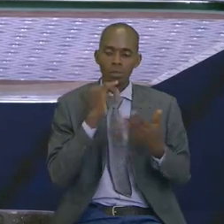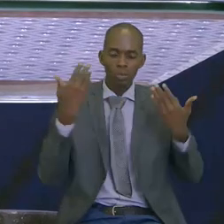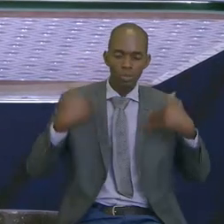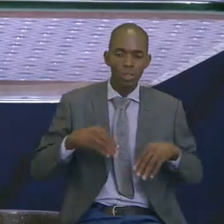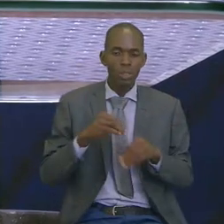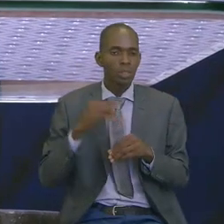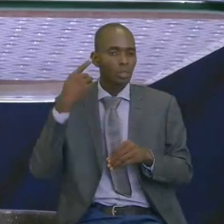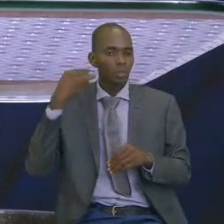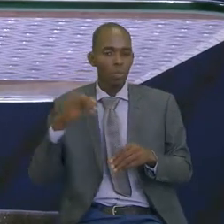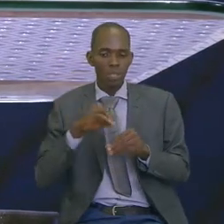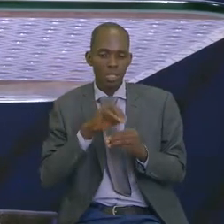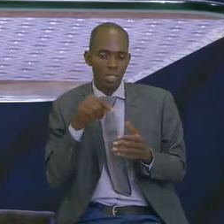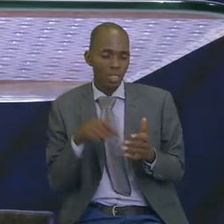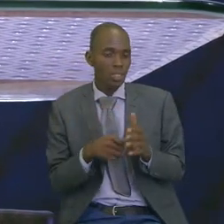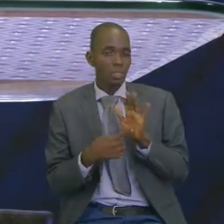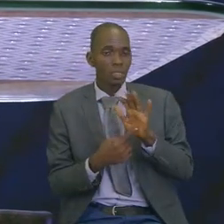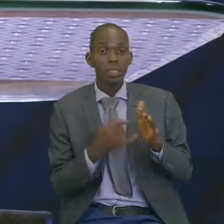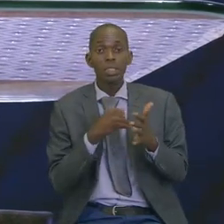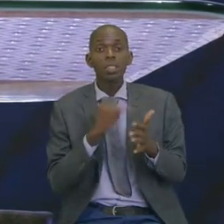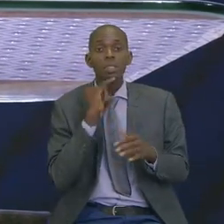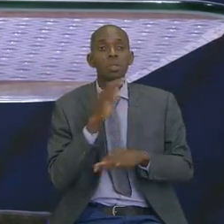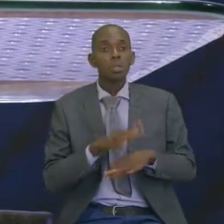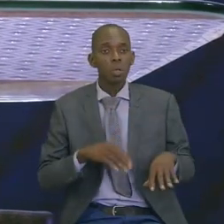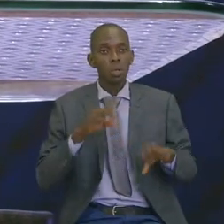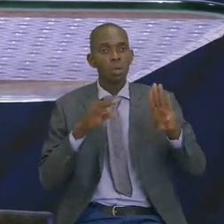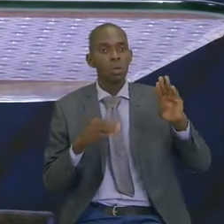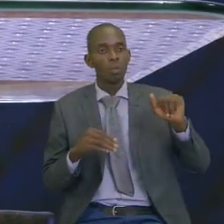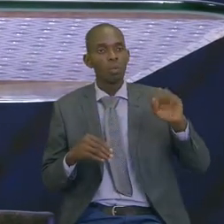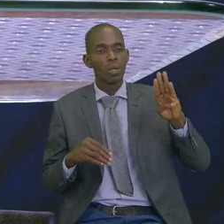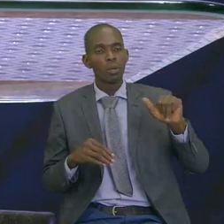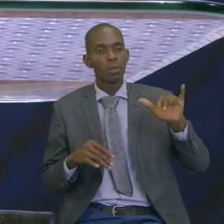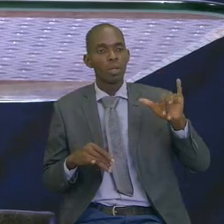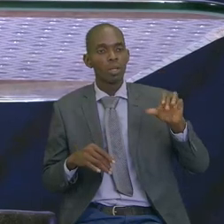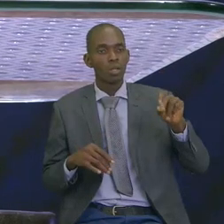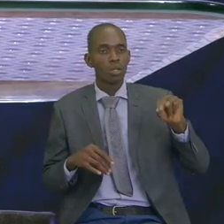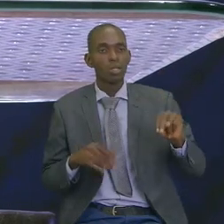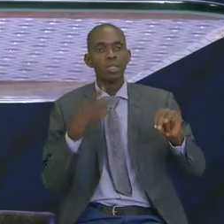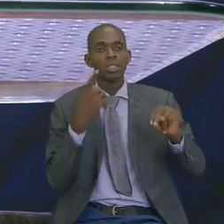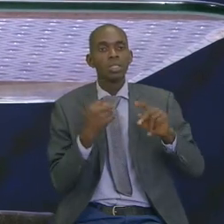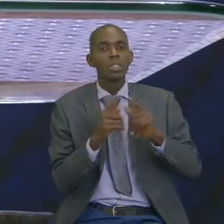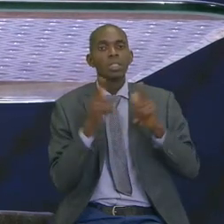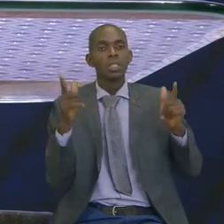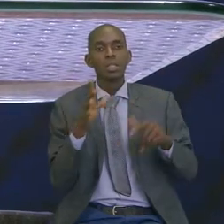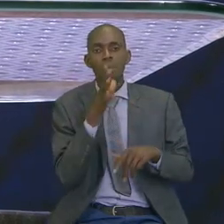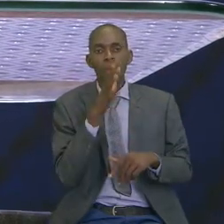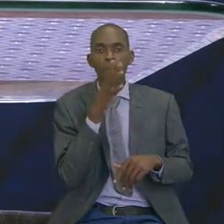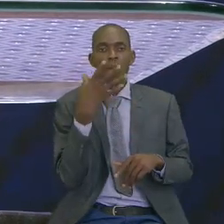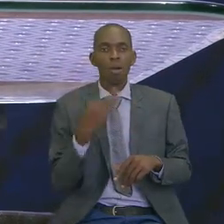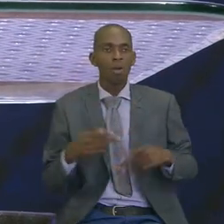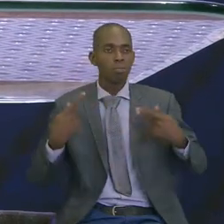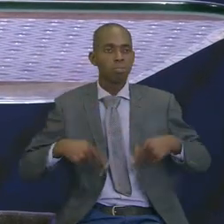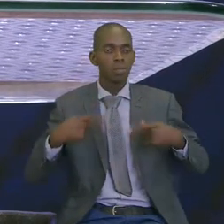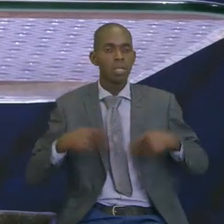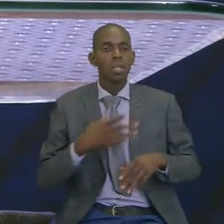this revelation, it says it's Babylon the Great, the mother of harlots and abominations of the